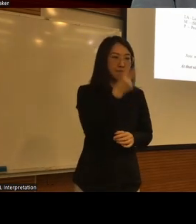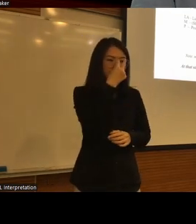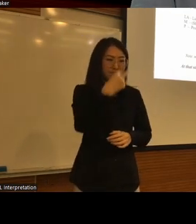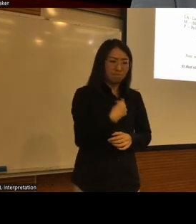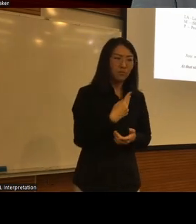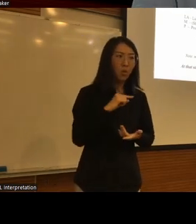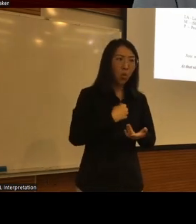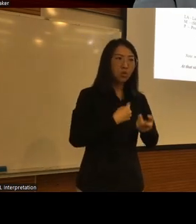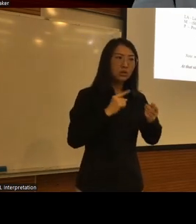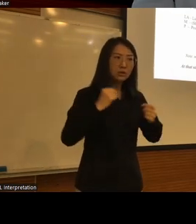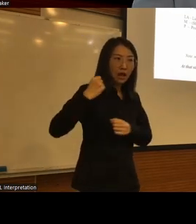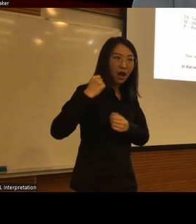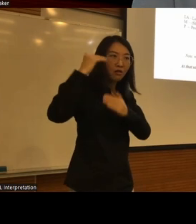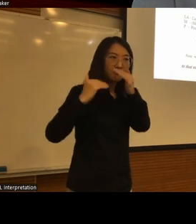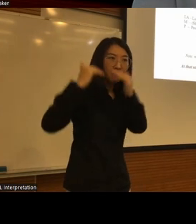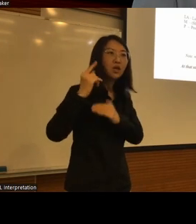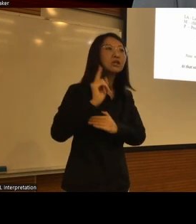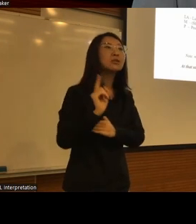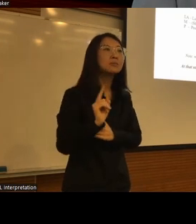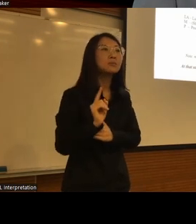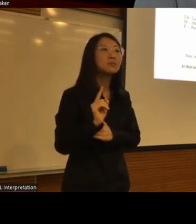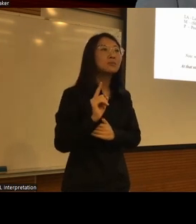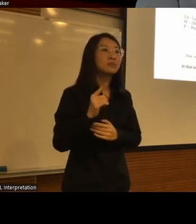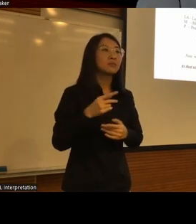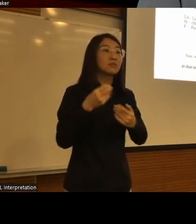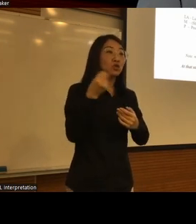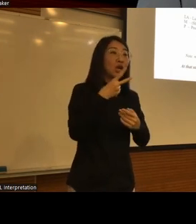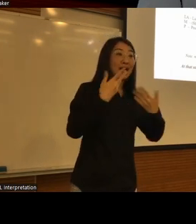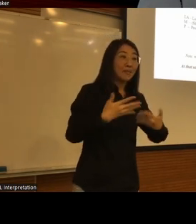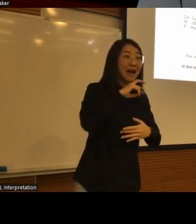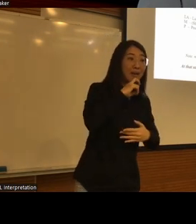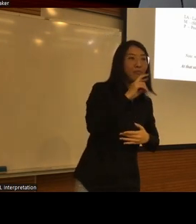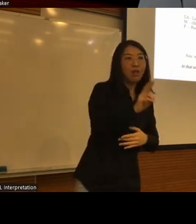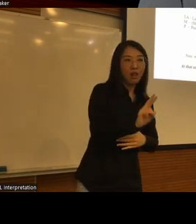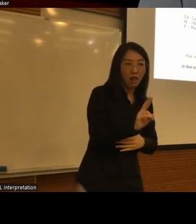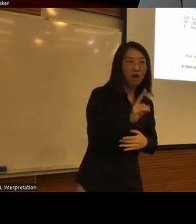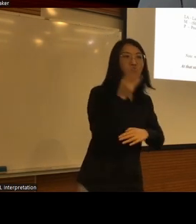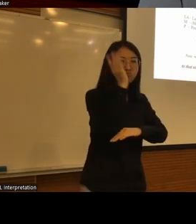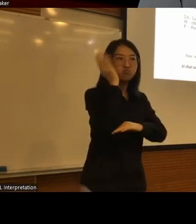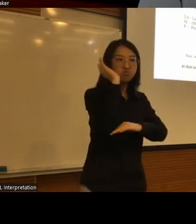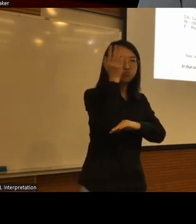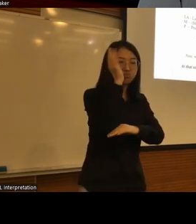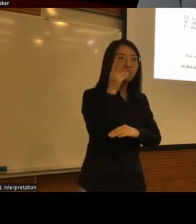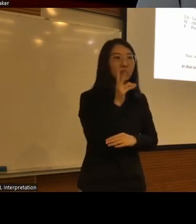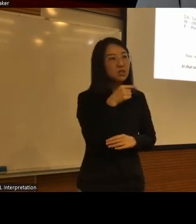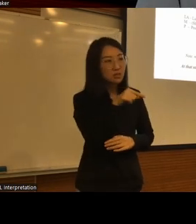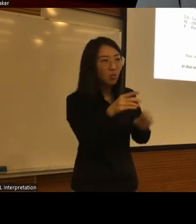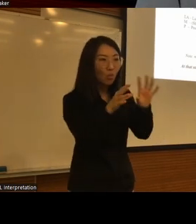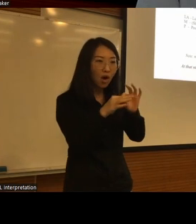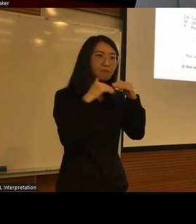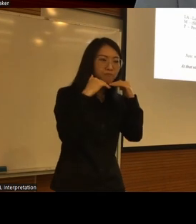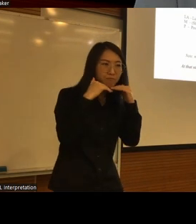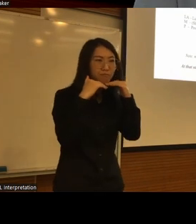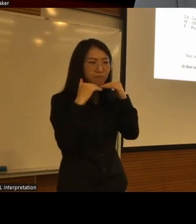that I talked to this afternoon talked about observing, and trying to find what